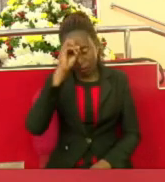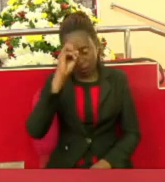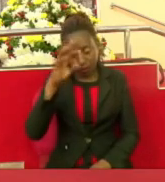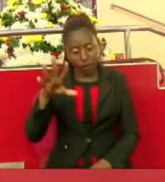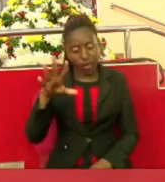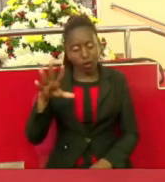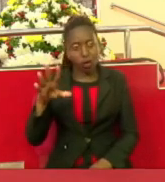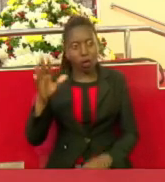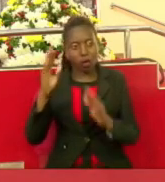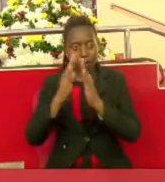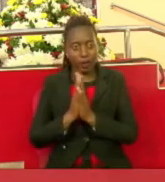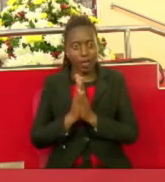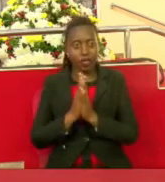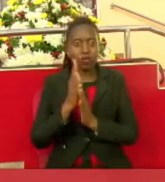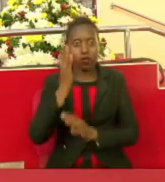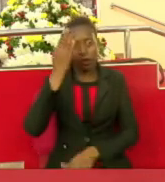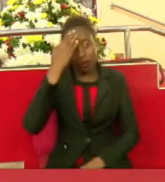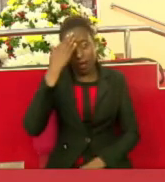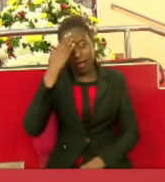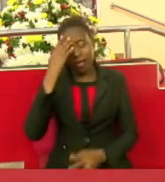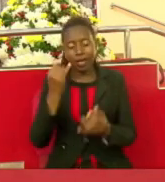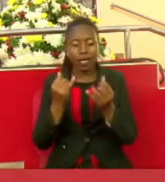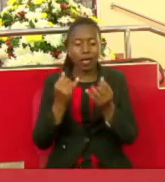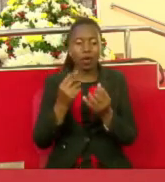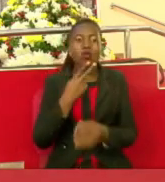Tuesday, he was there for the home cell.